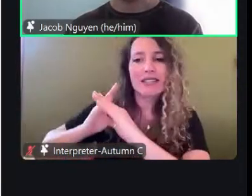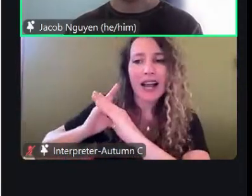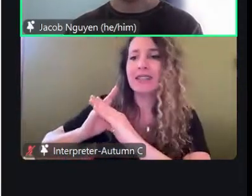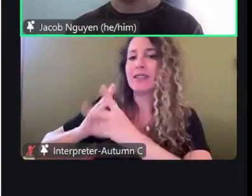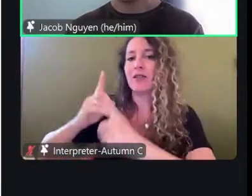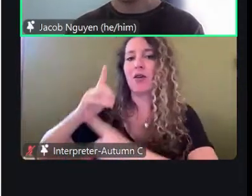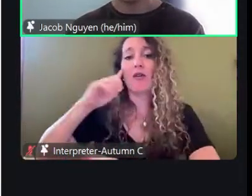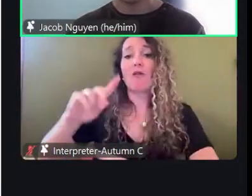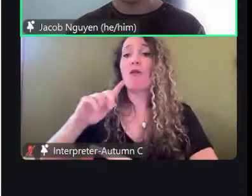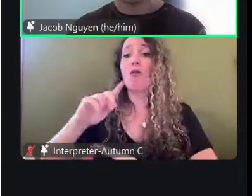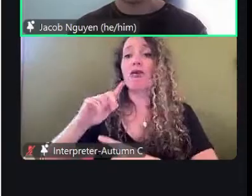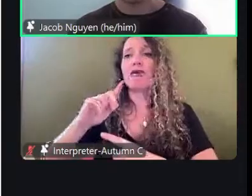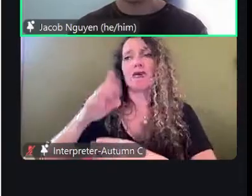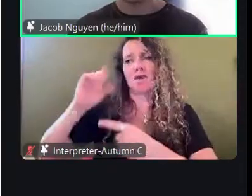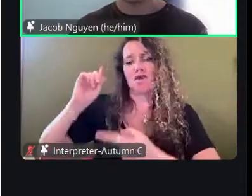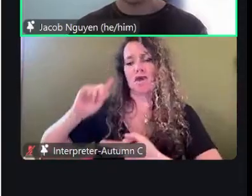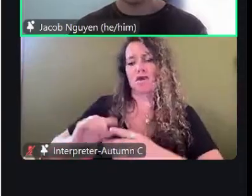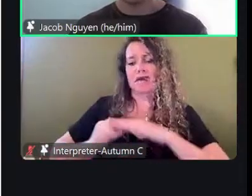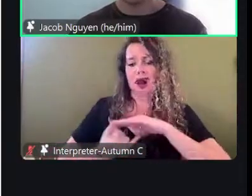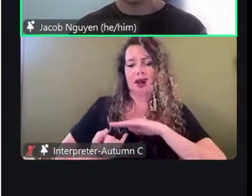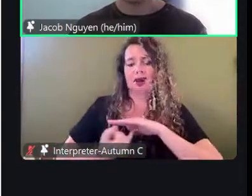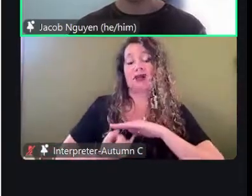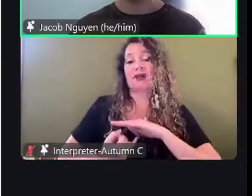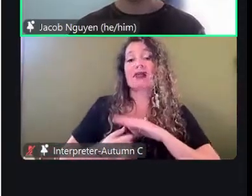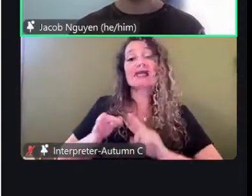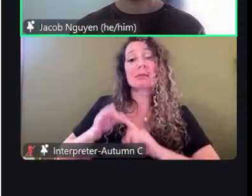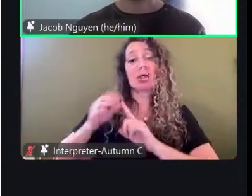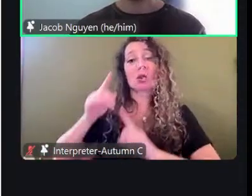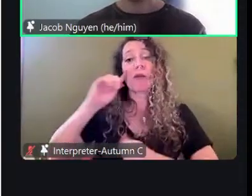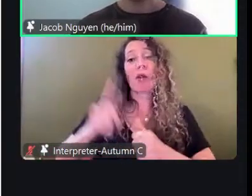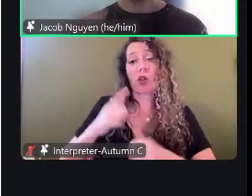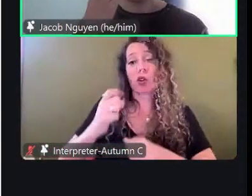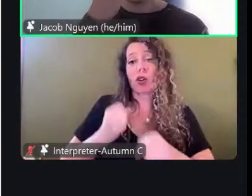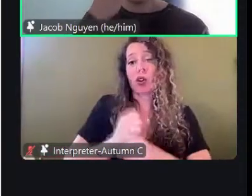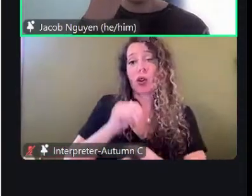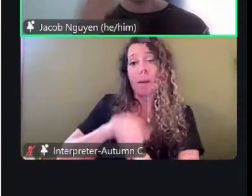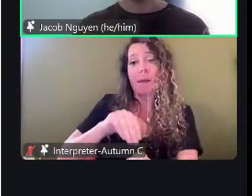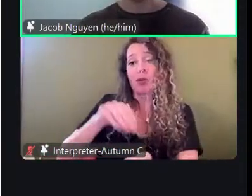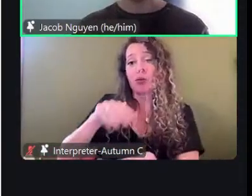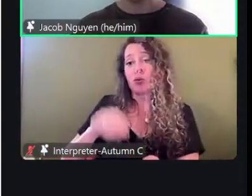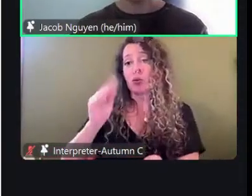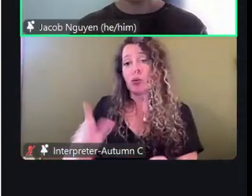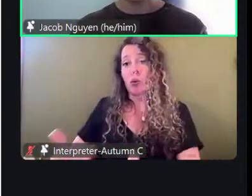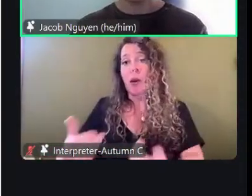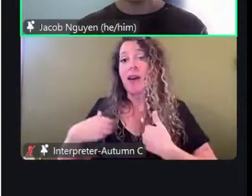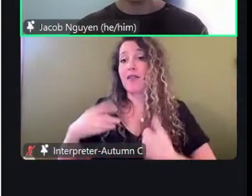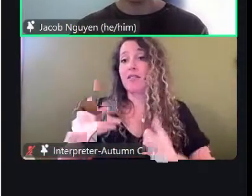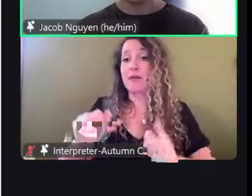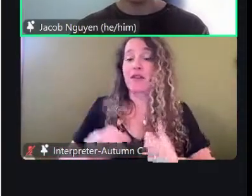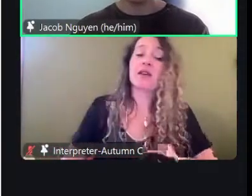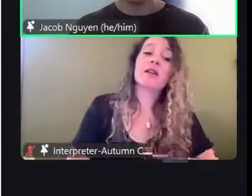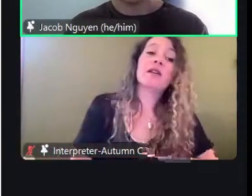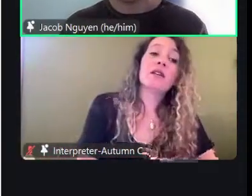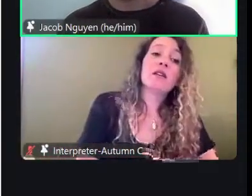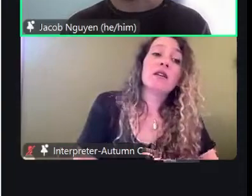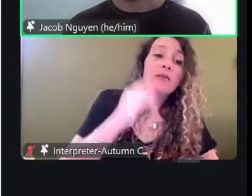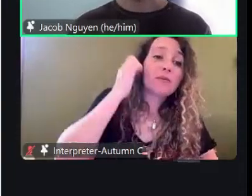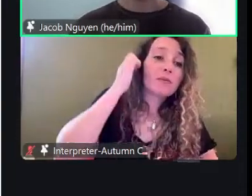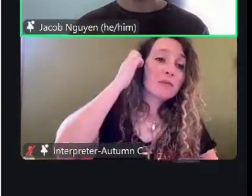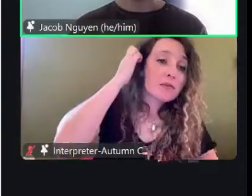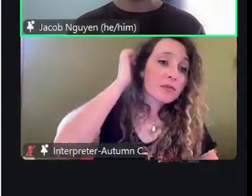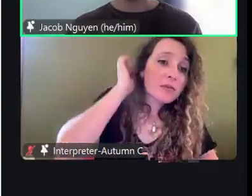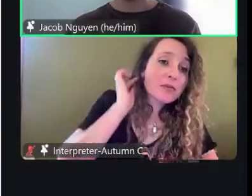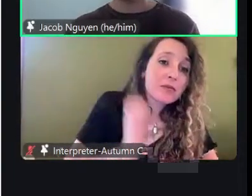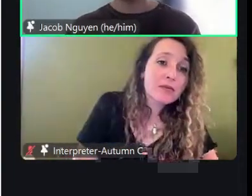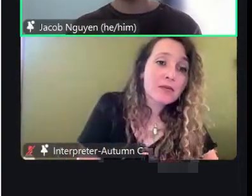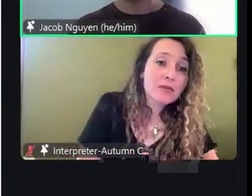isolation, particularly within first-year medical students with disabilities. So our early results show we were able